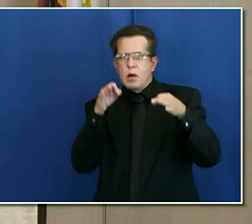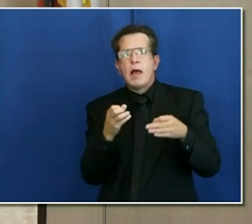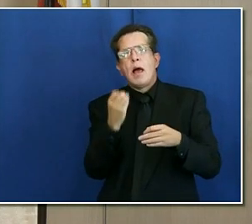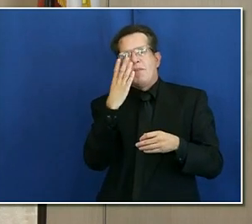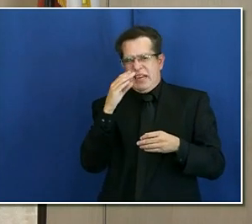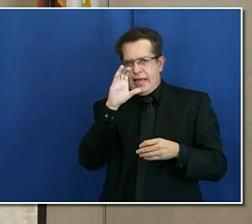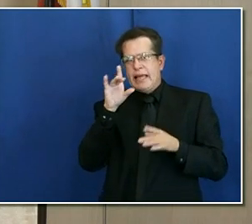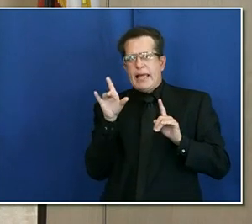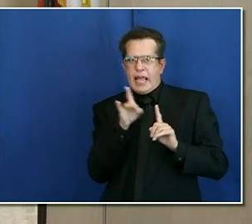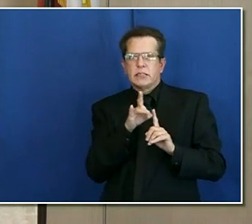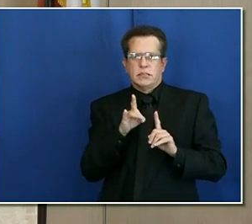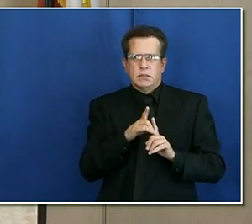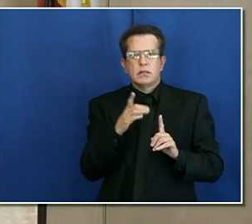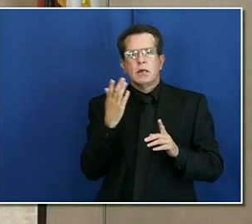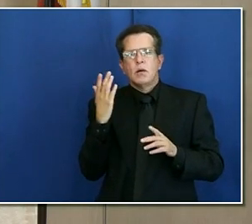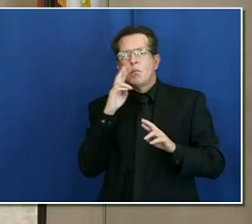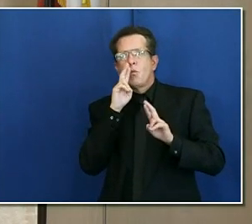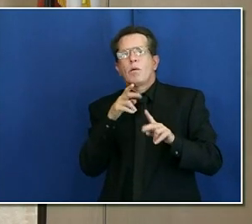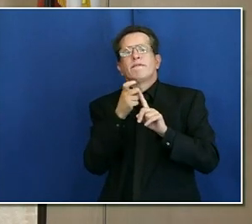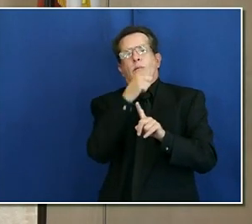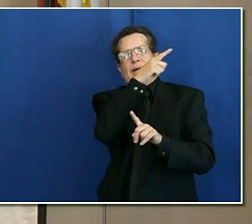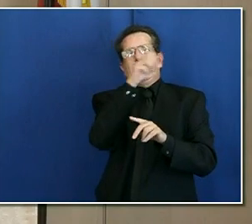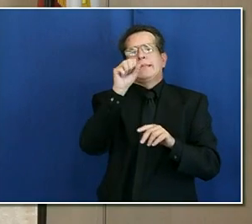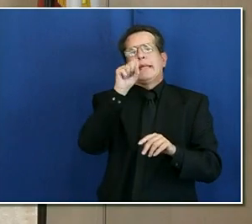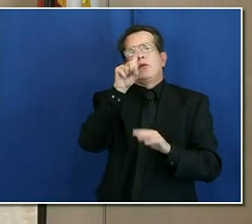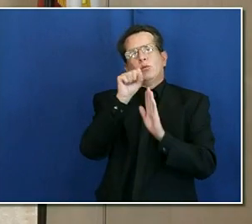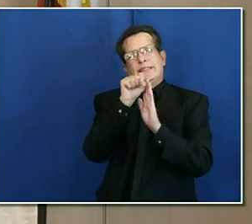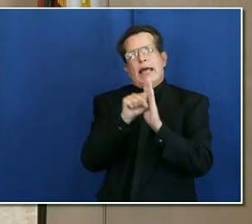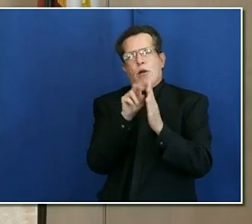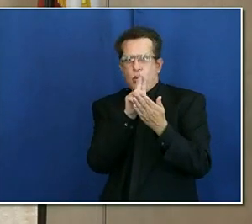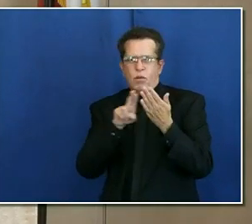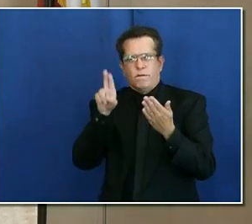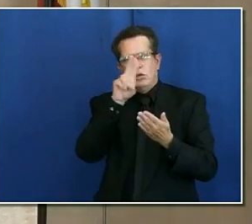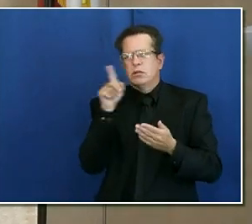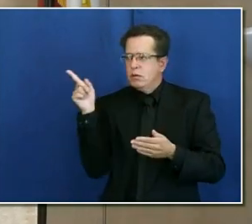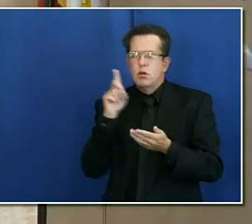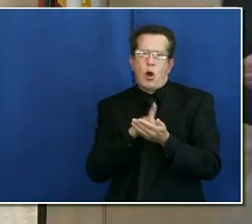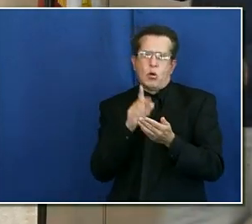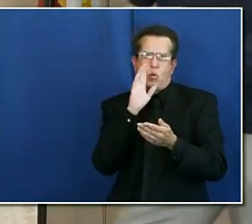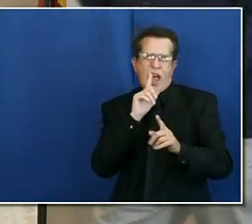are now being reported by San Diego State University. Dr. McDonald.